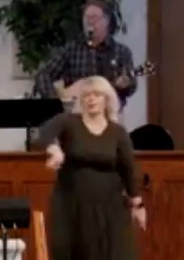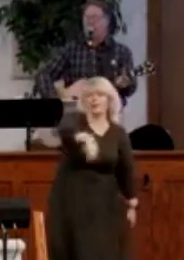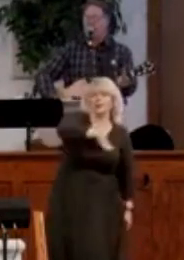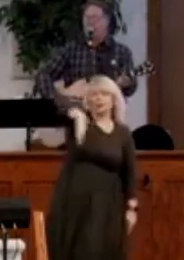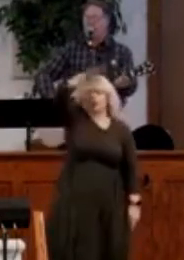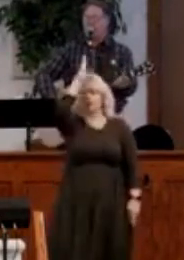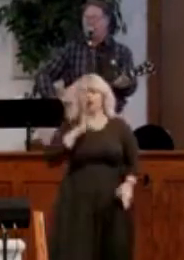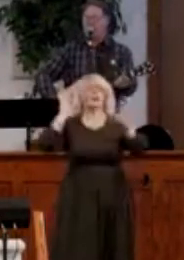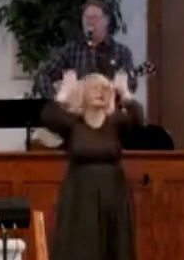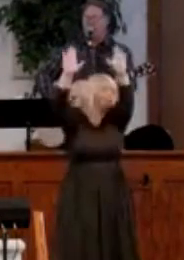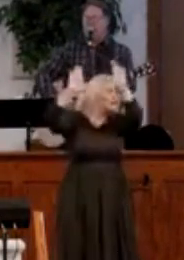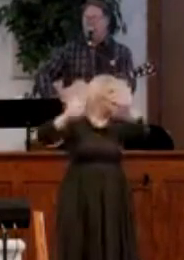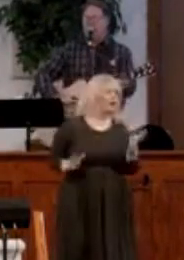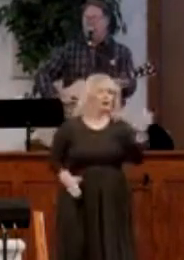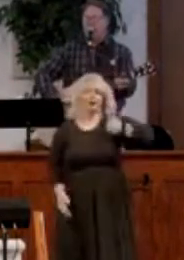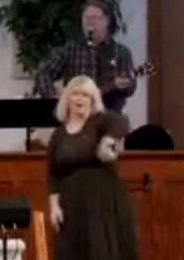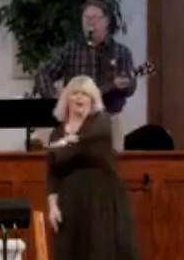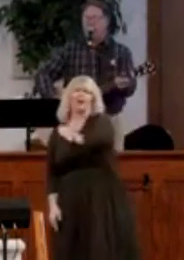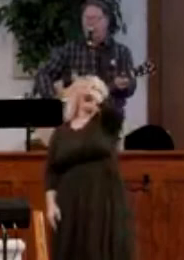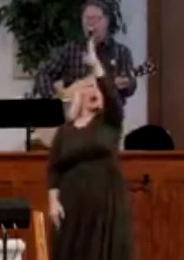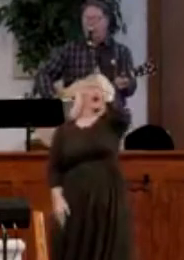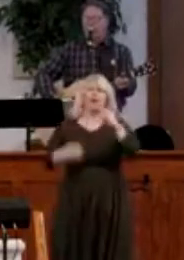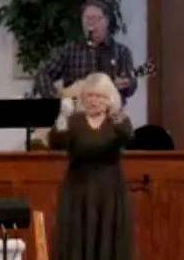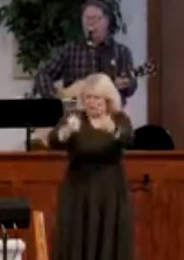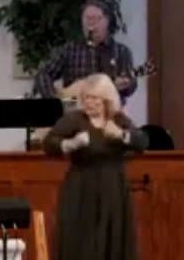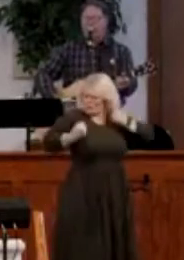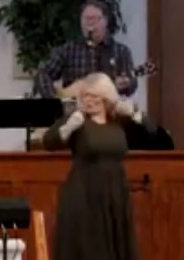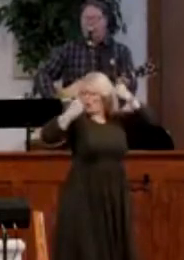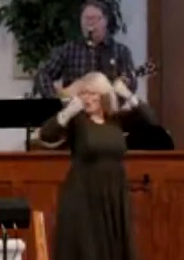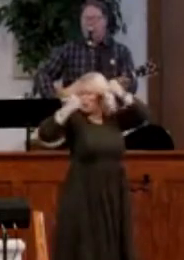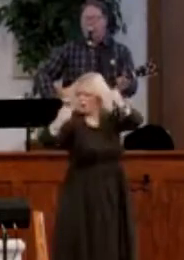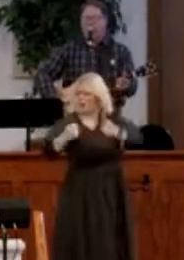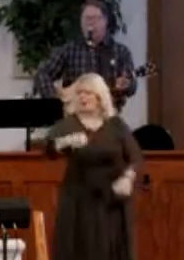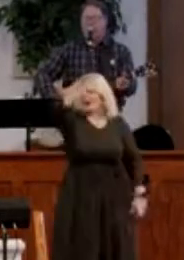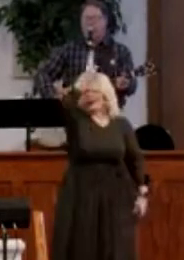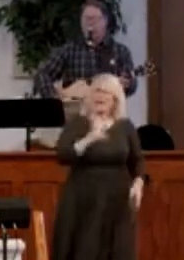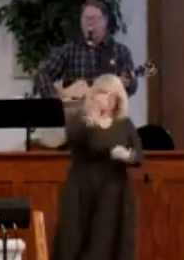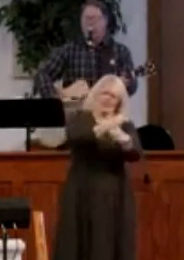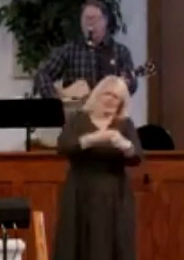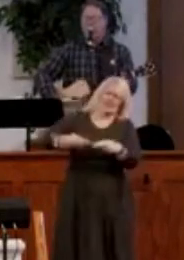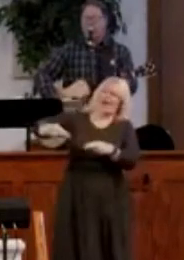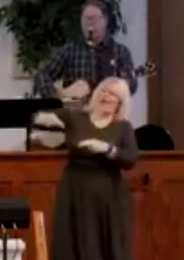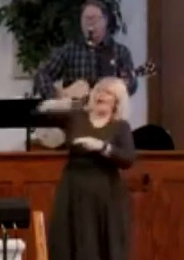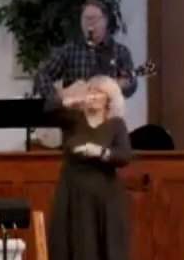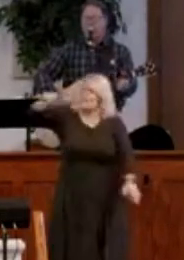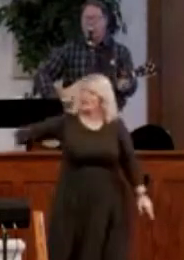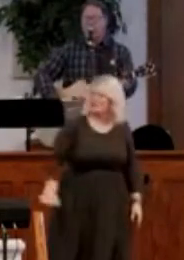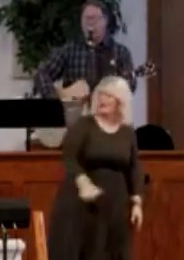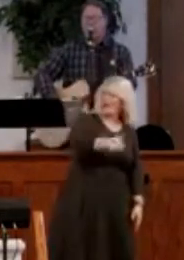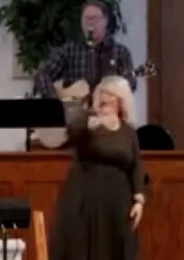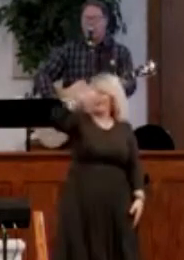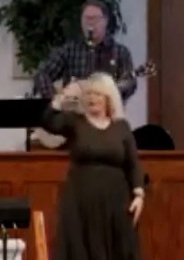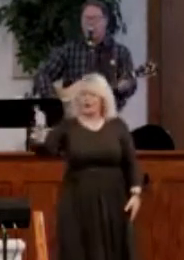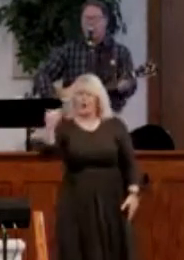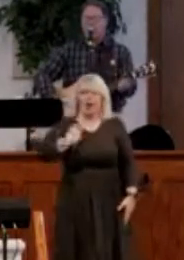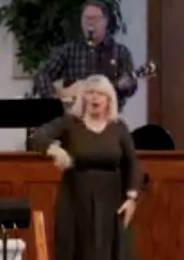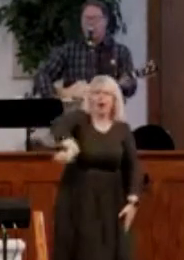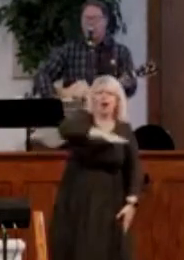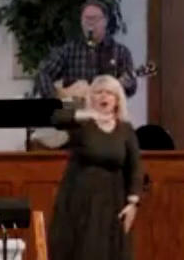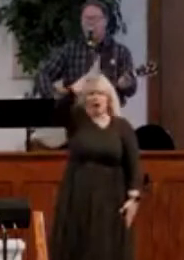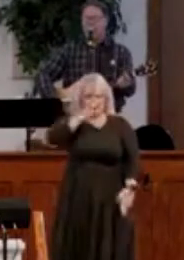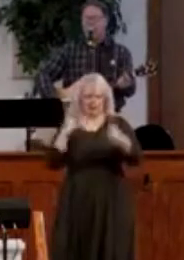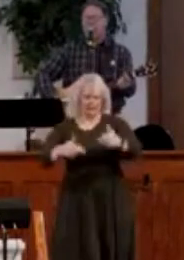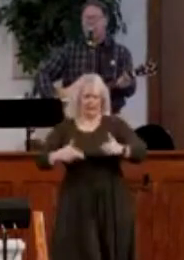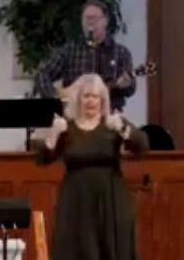God is greater, our God is stronger. God, you are higher than any other.